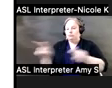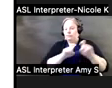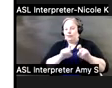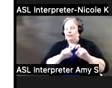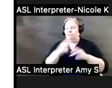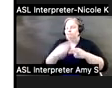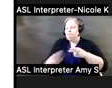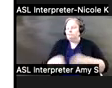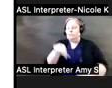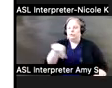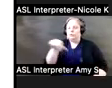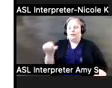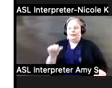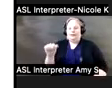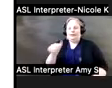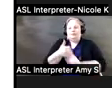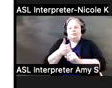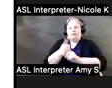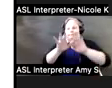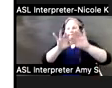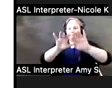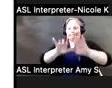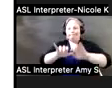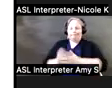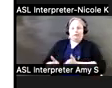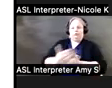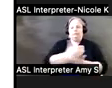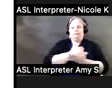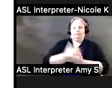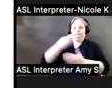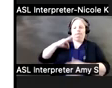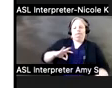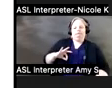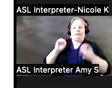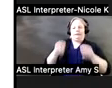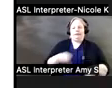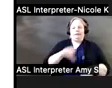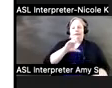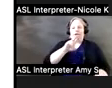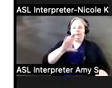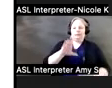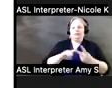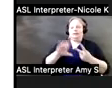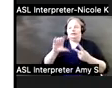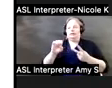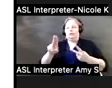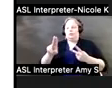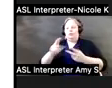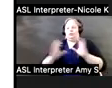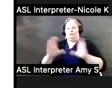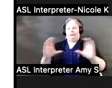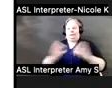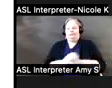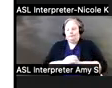Q&A that you can fill out in order to get your CRC and CEU certificate.